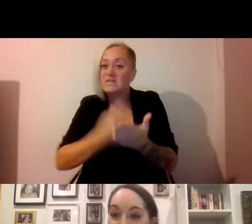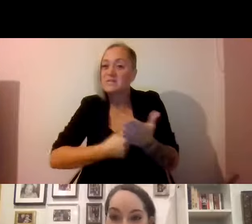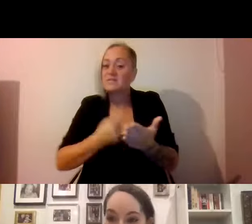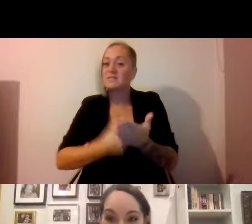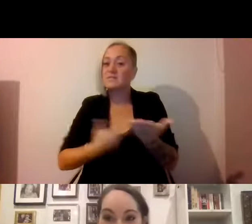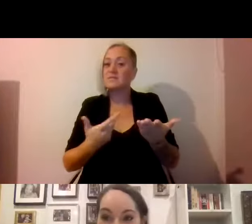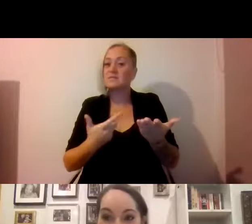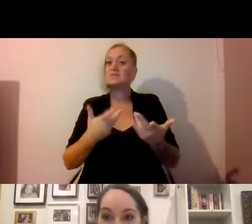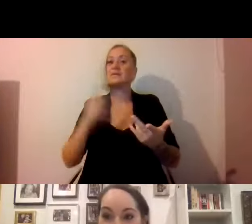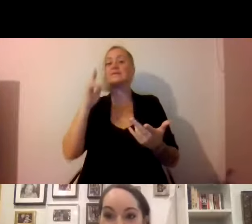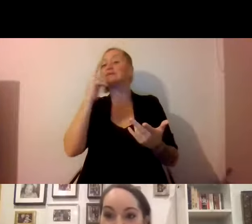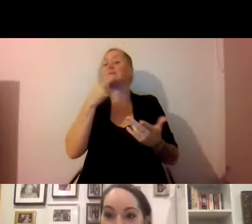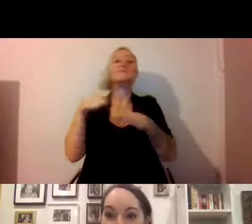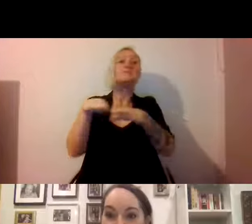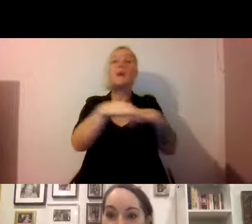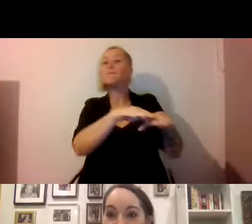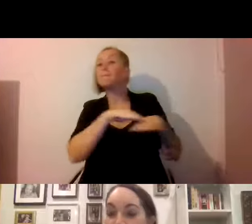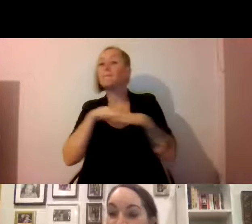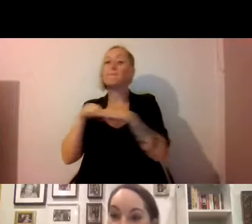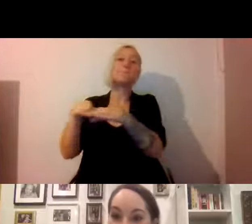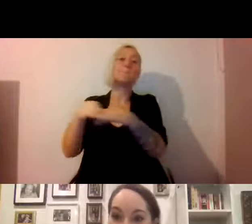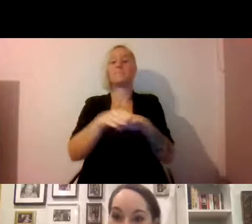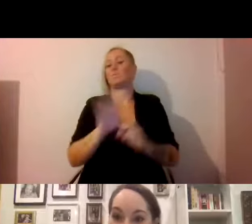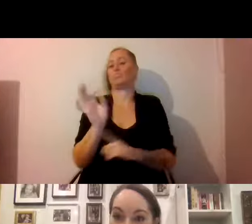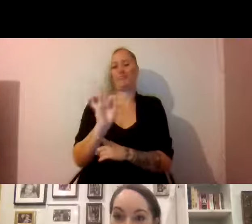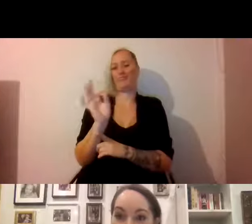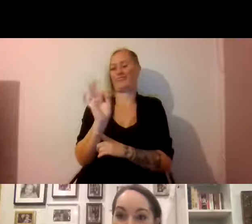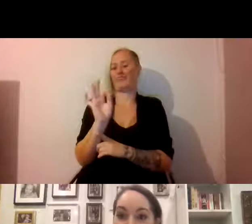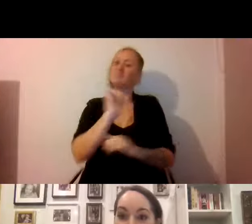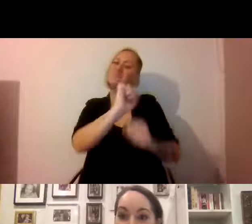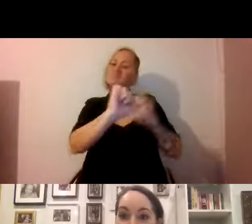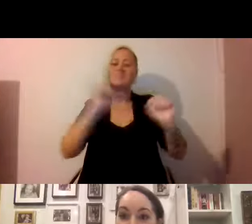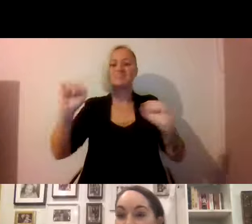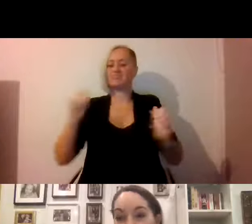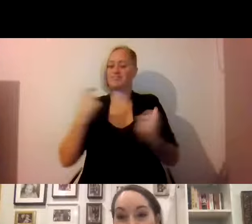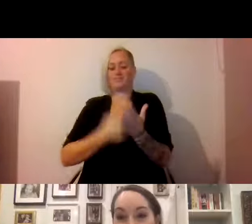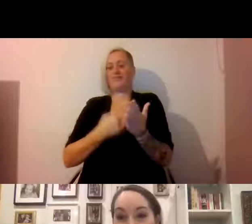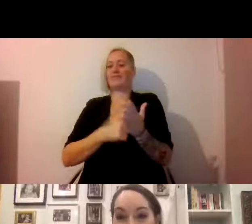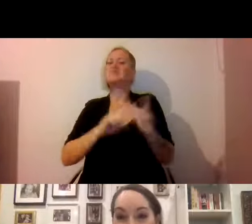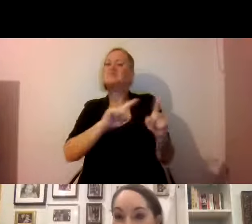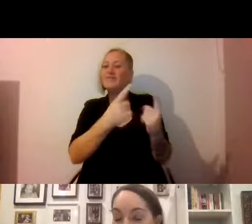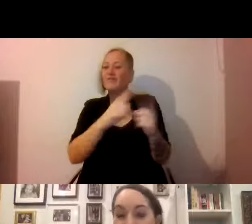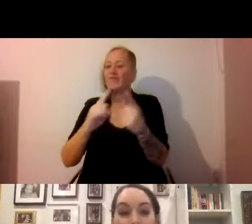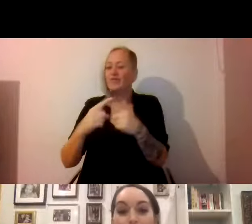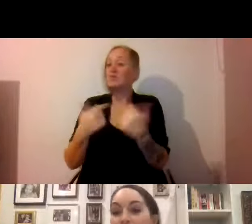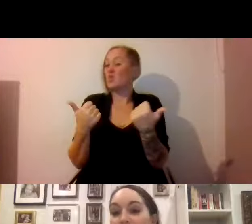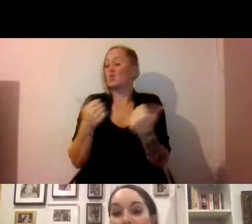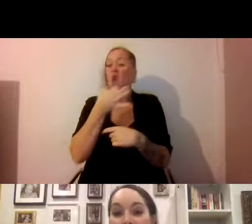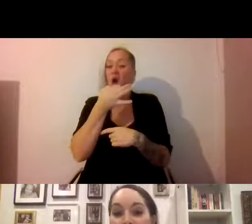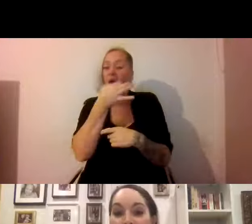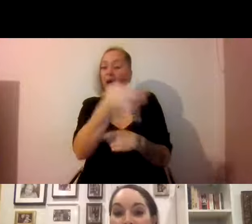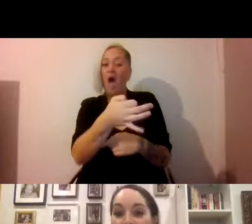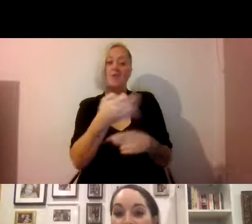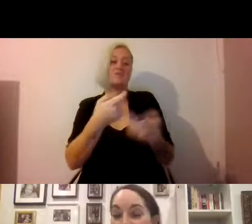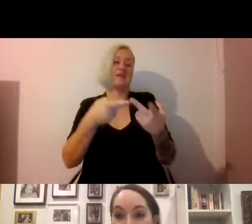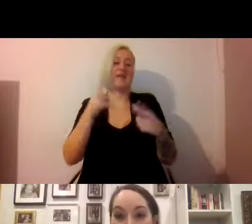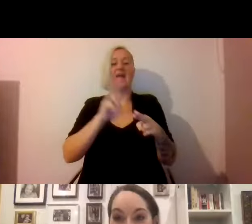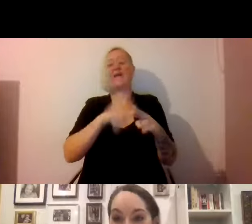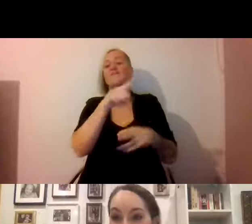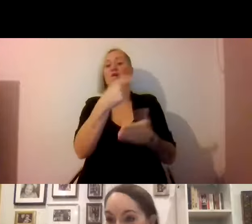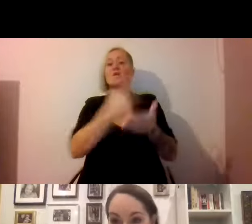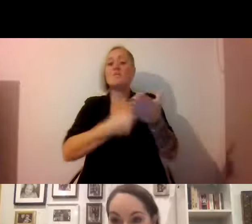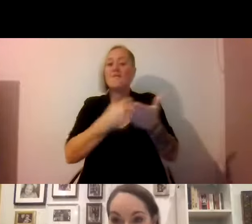are not homogenous. They have their own kind of preferences when it comes to communication. And it's a really good thing to ask, whether they prefer to